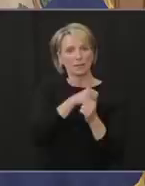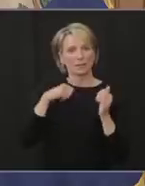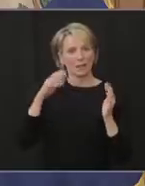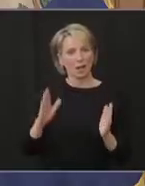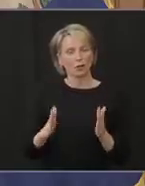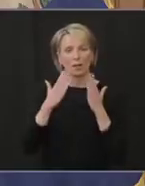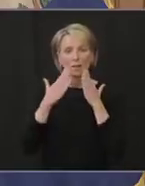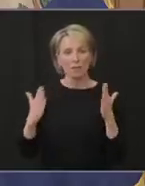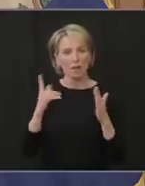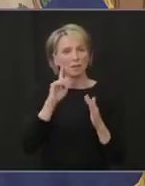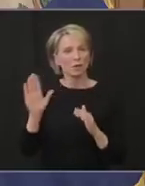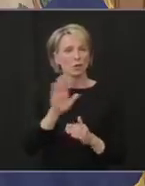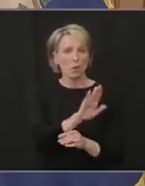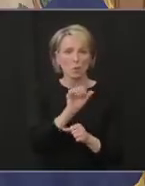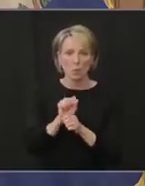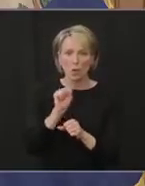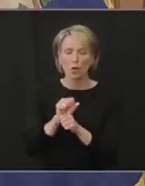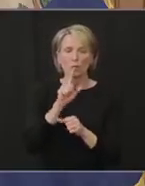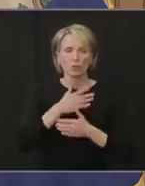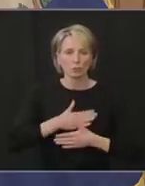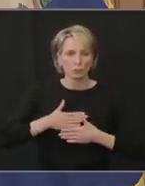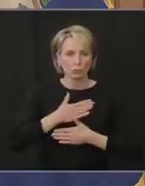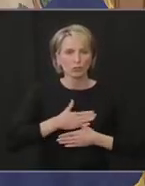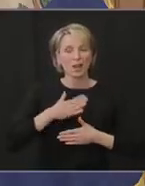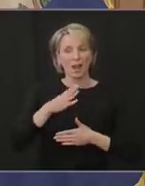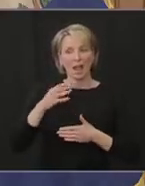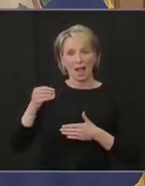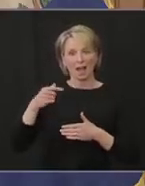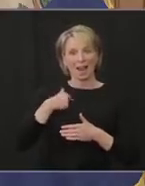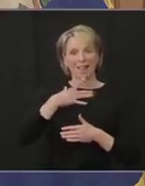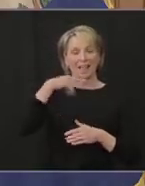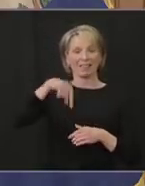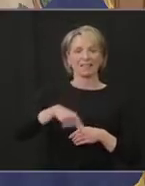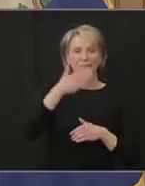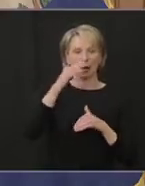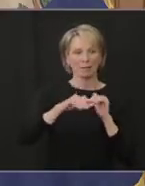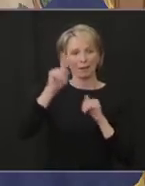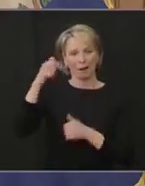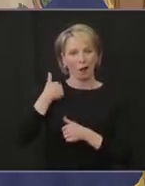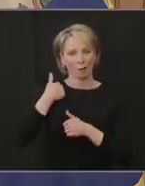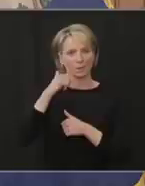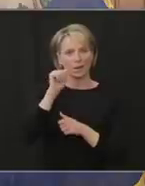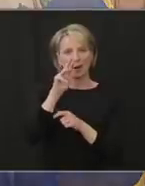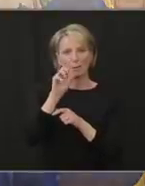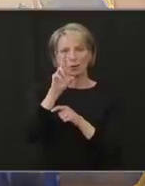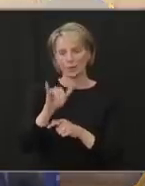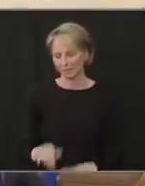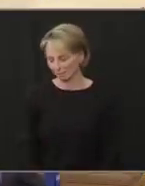so much for everything you guys are doing. And I like this a lot more than the Armory. Thanks, everybody. Thank you, Governor.